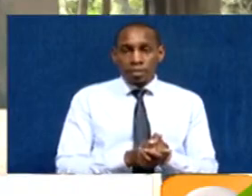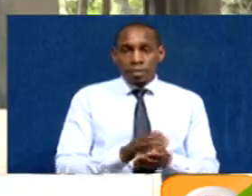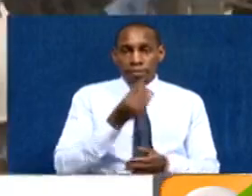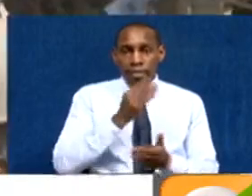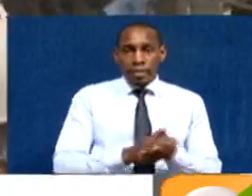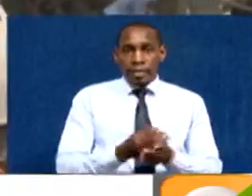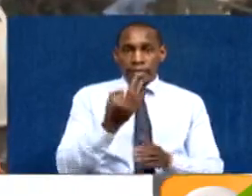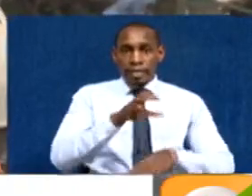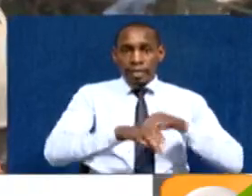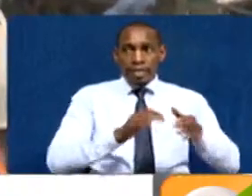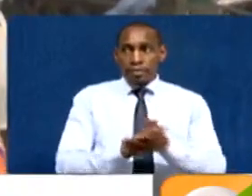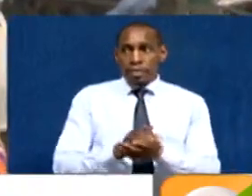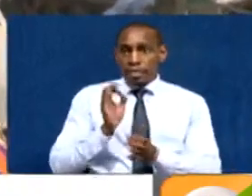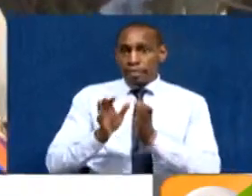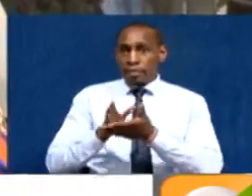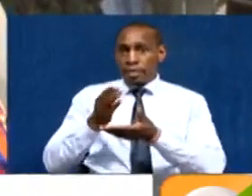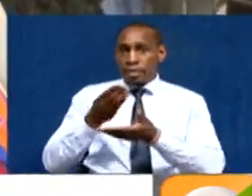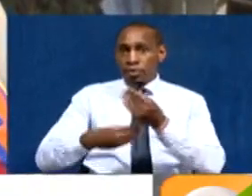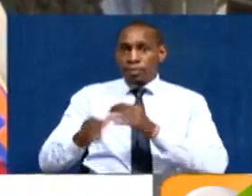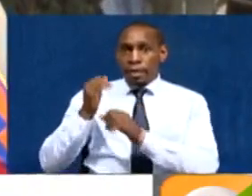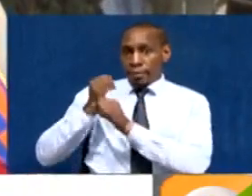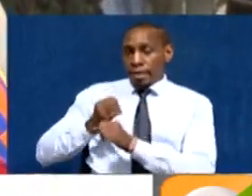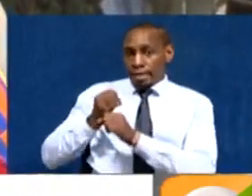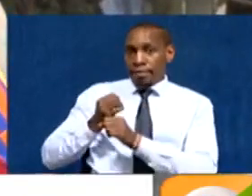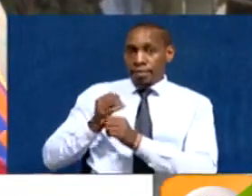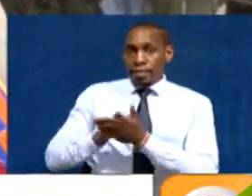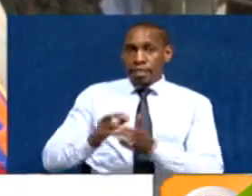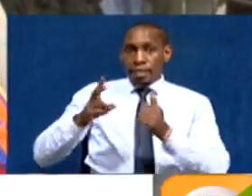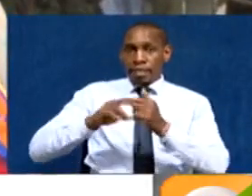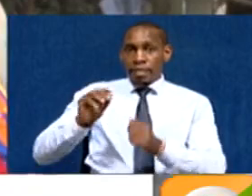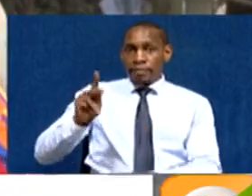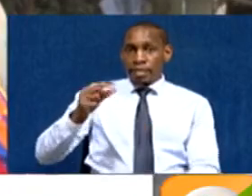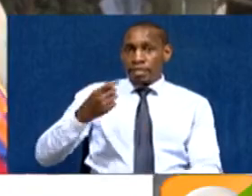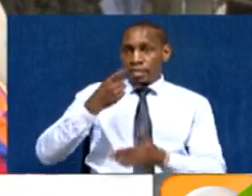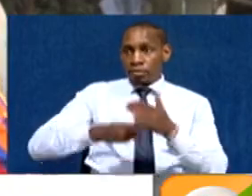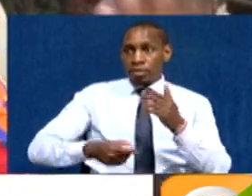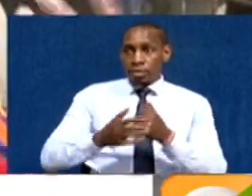one bale feeding three animals. If I was buying at a sack of 70 kgs at